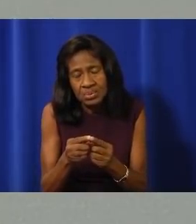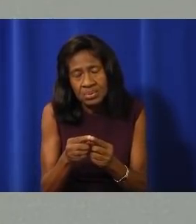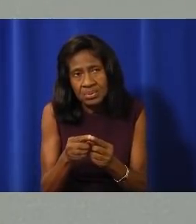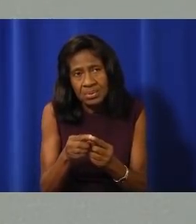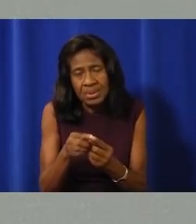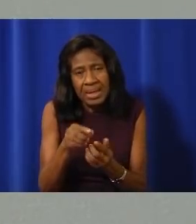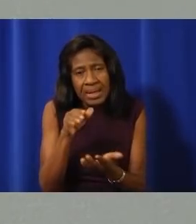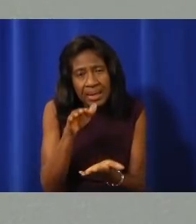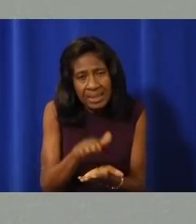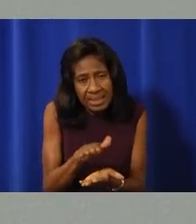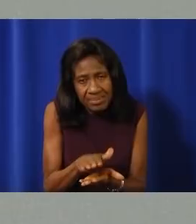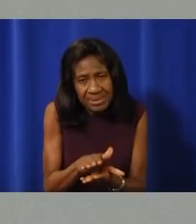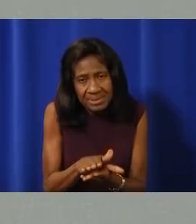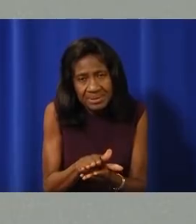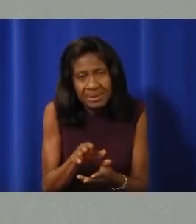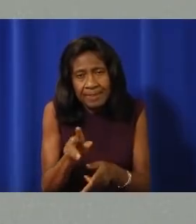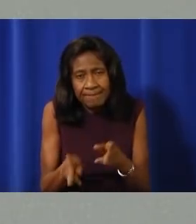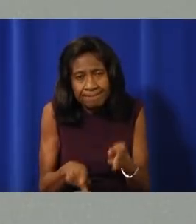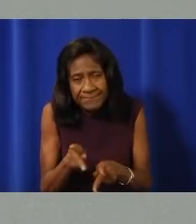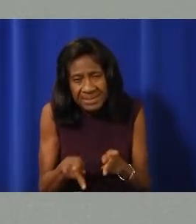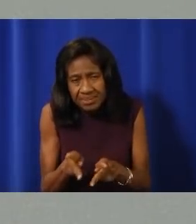not vaccinated.